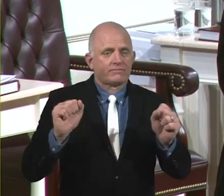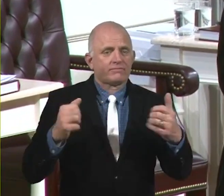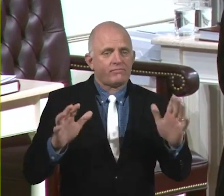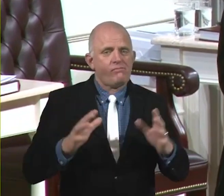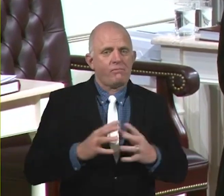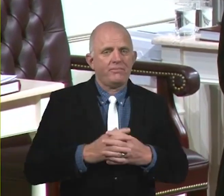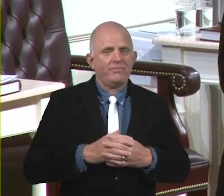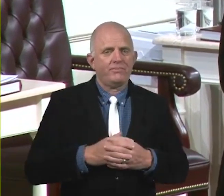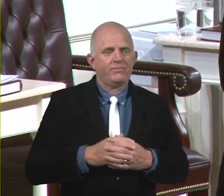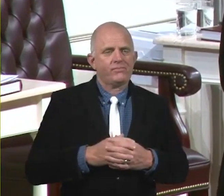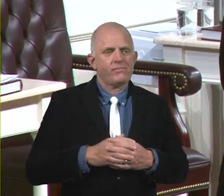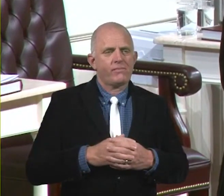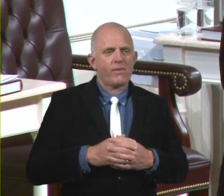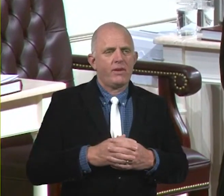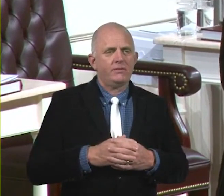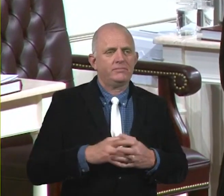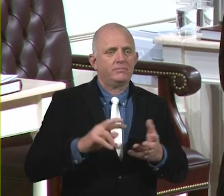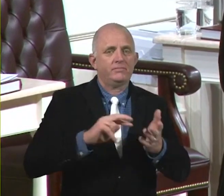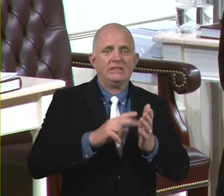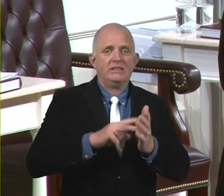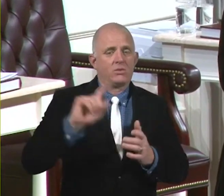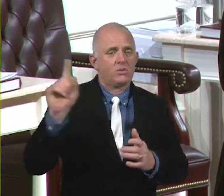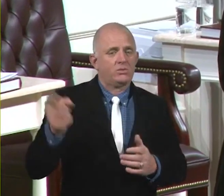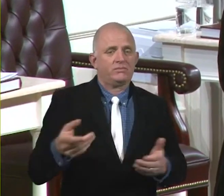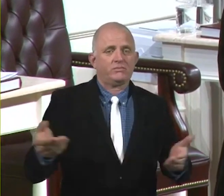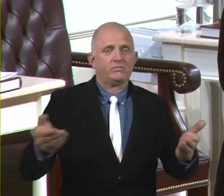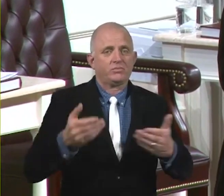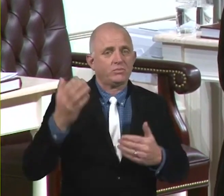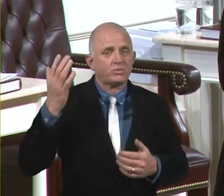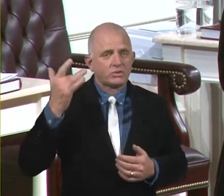you're only here because the Lamb